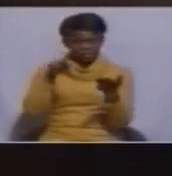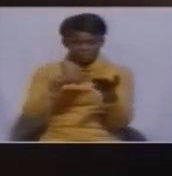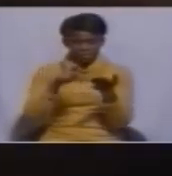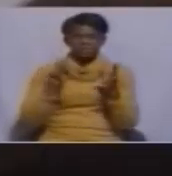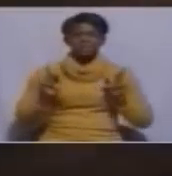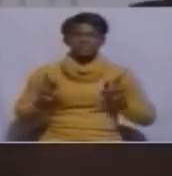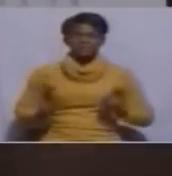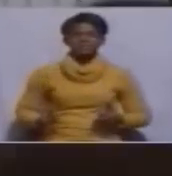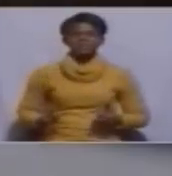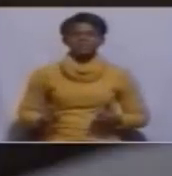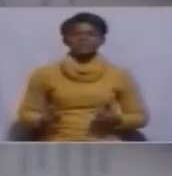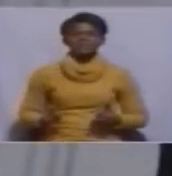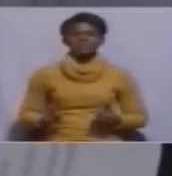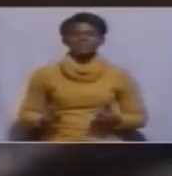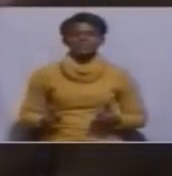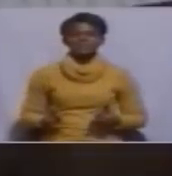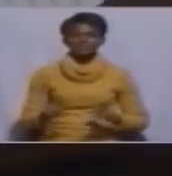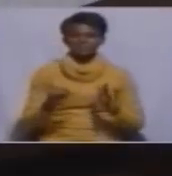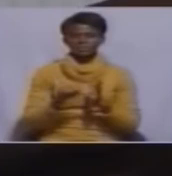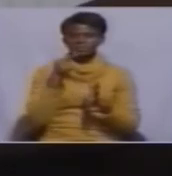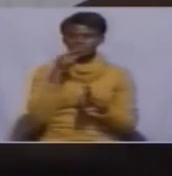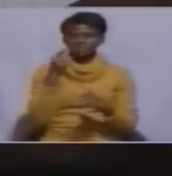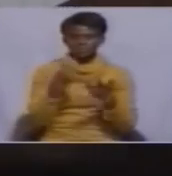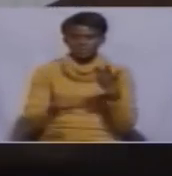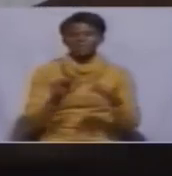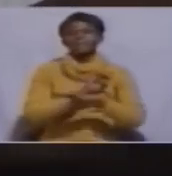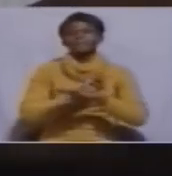person, then the Constitution says that the seat is vacant.